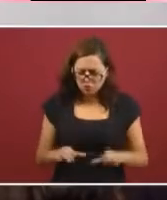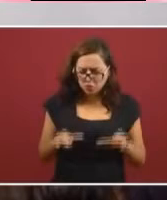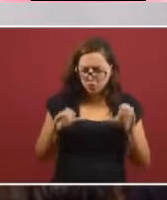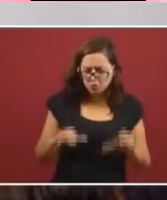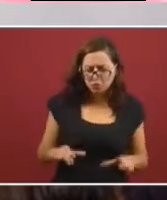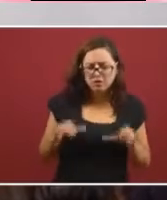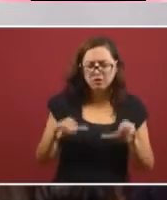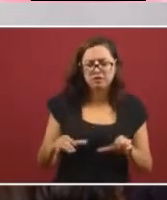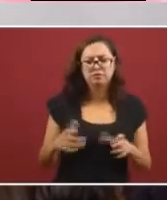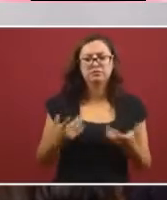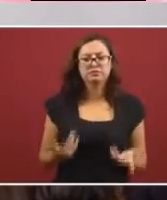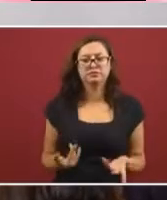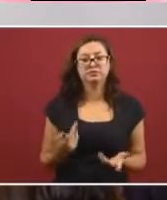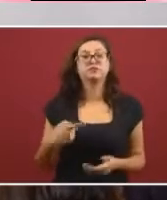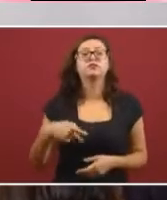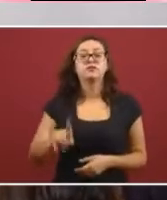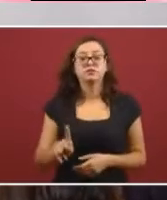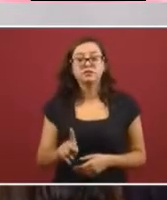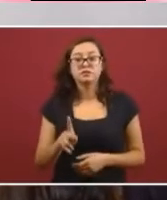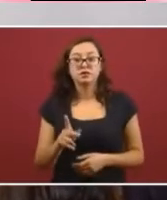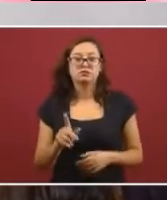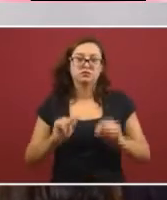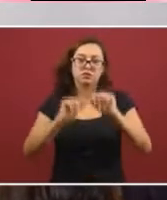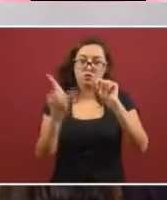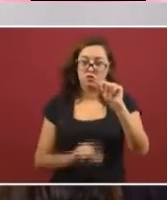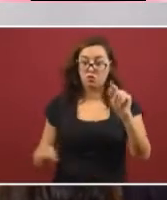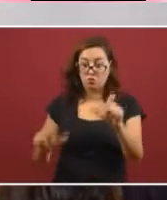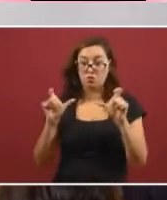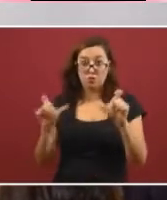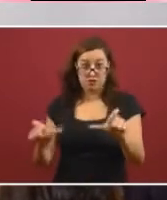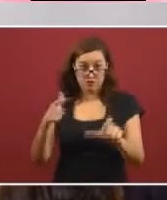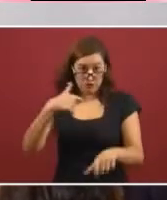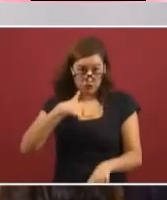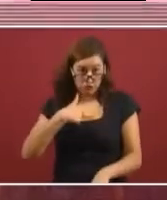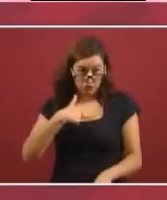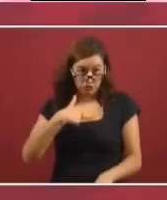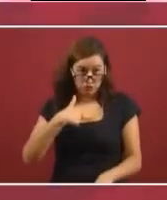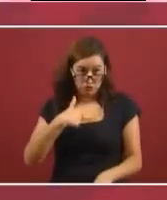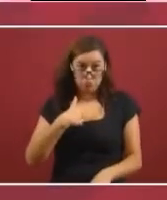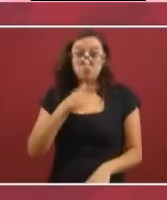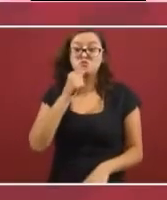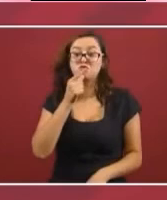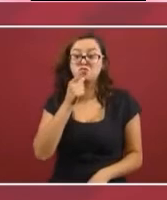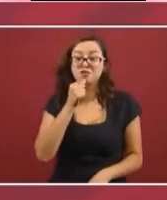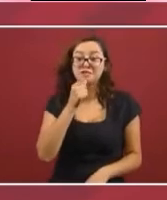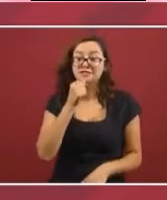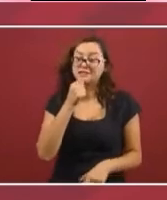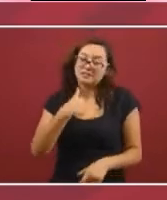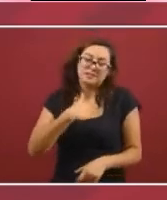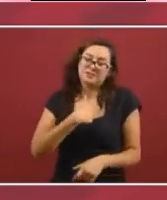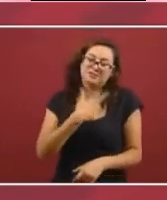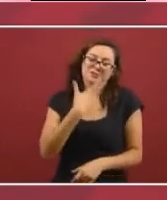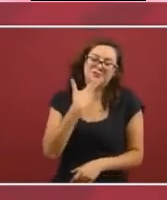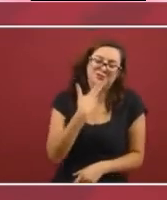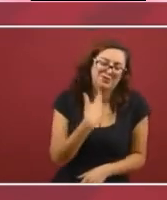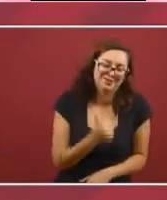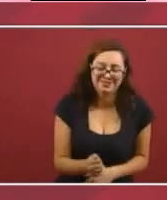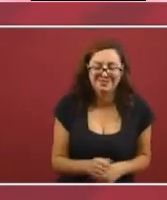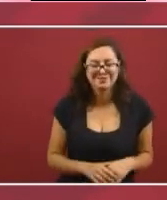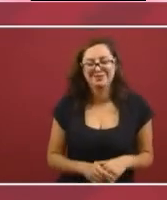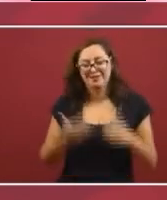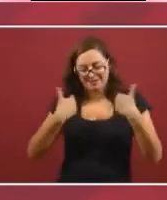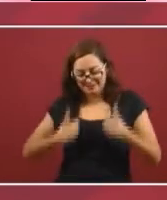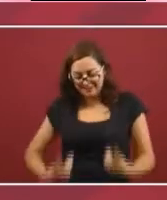care of myself. Para la guardia, but for the National Guard, it's a different job. No funcionaría. Maybe it wouldn't function there.